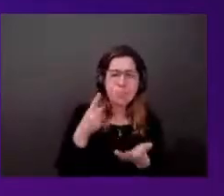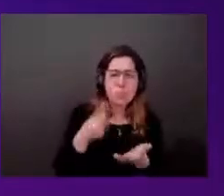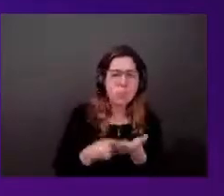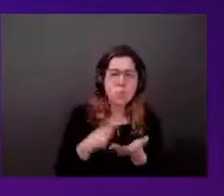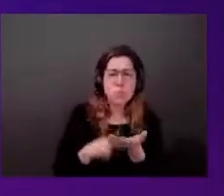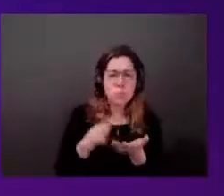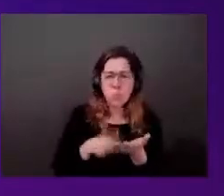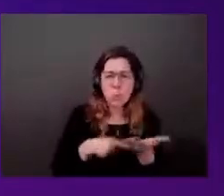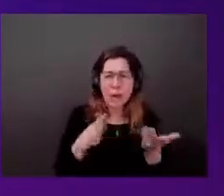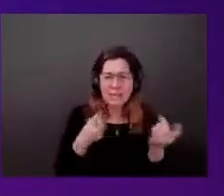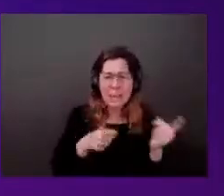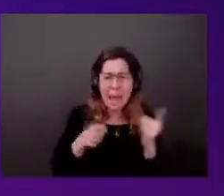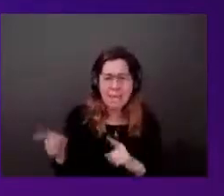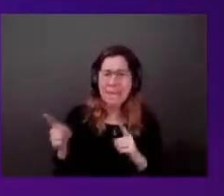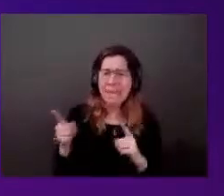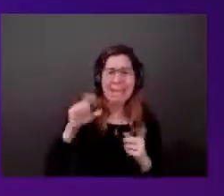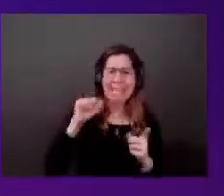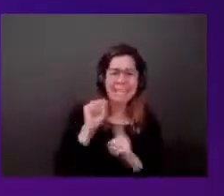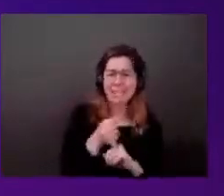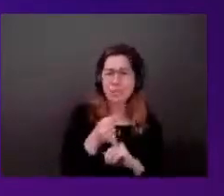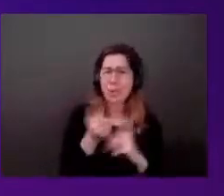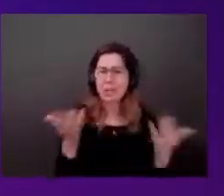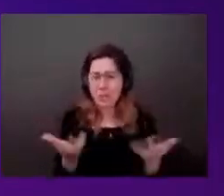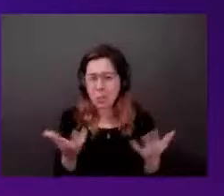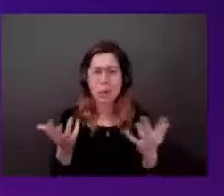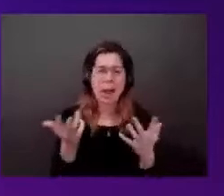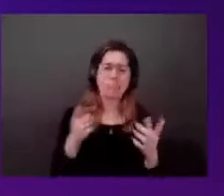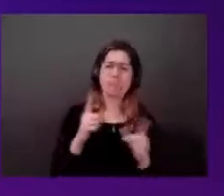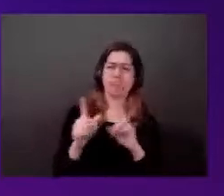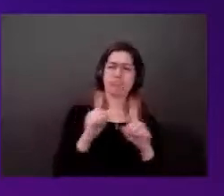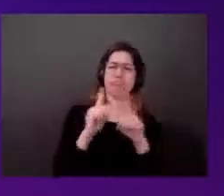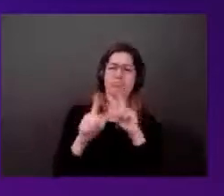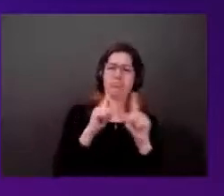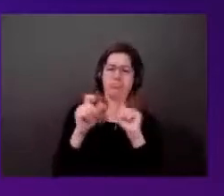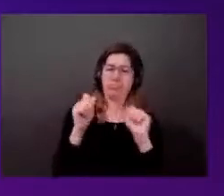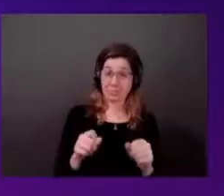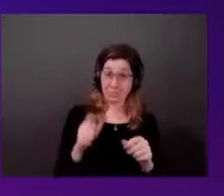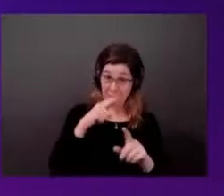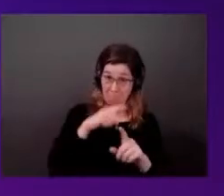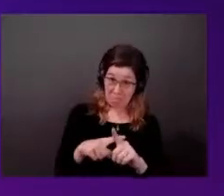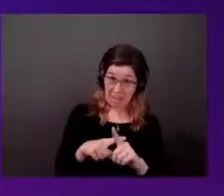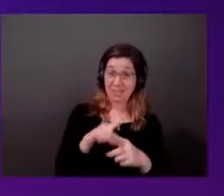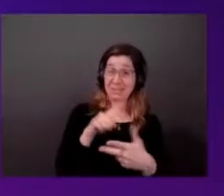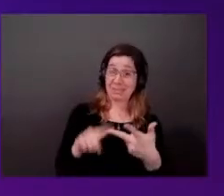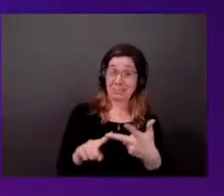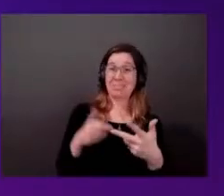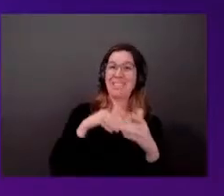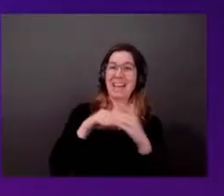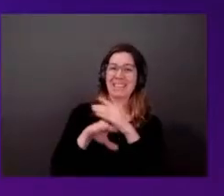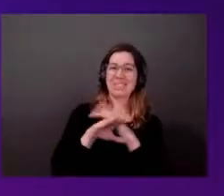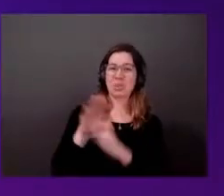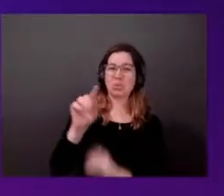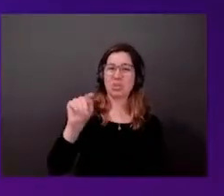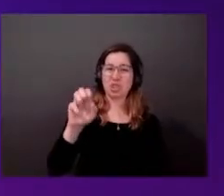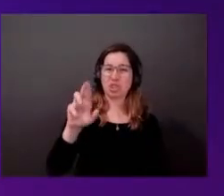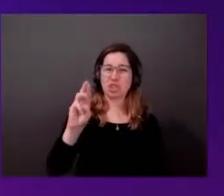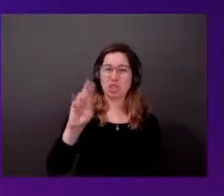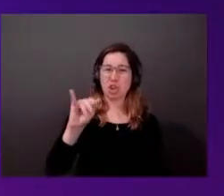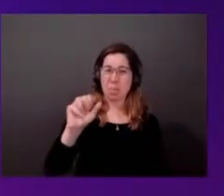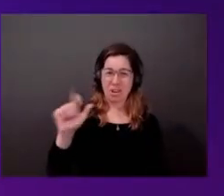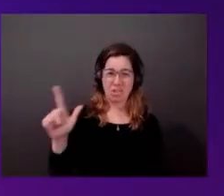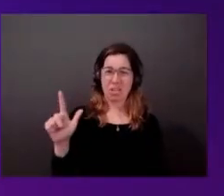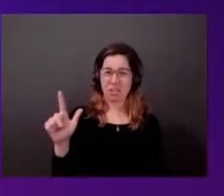is. And they have access to the terminal that the operator is working from, so that they actually